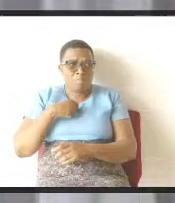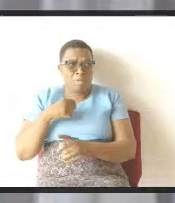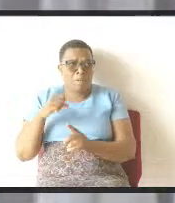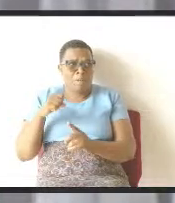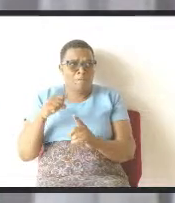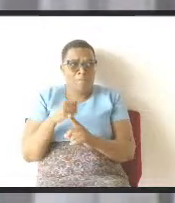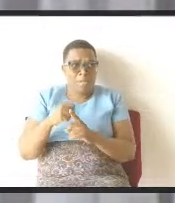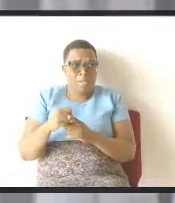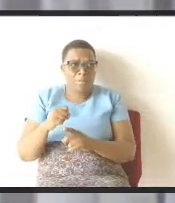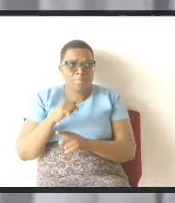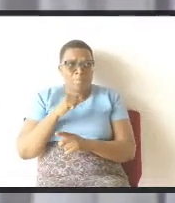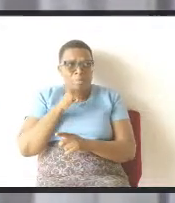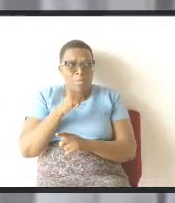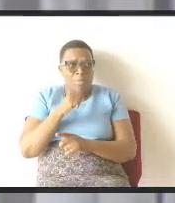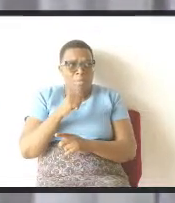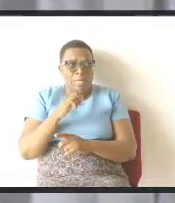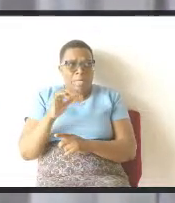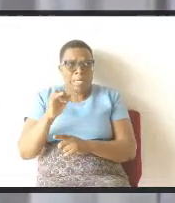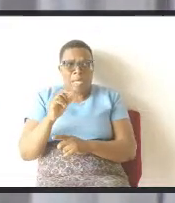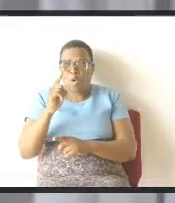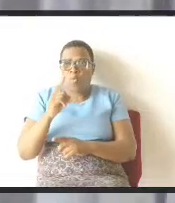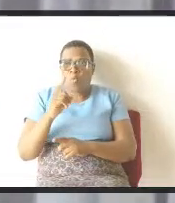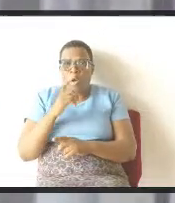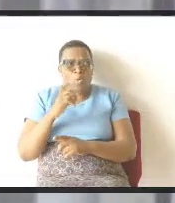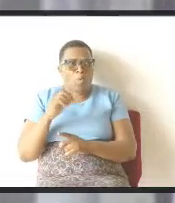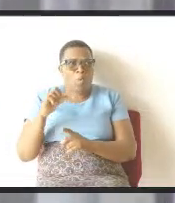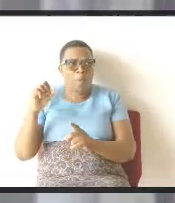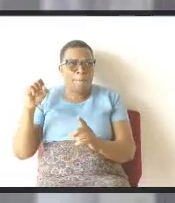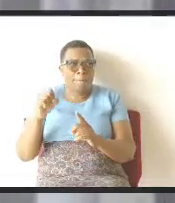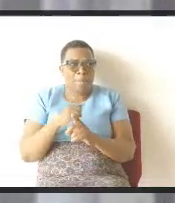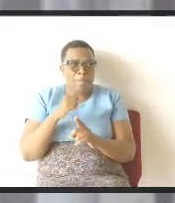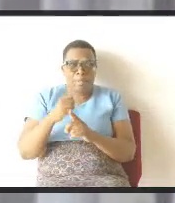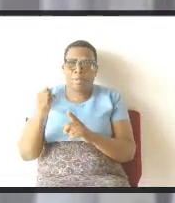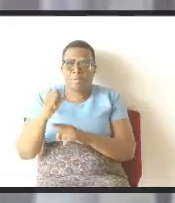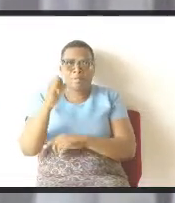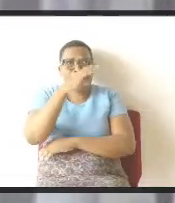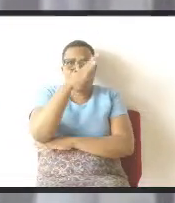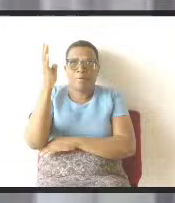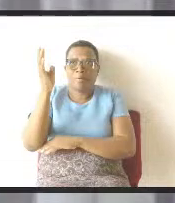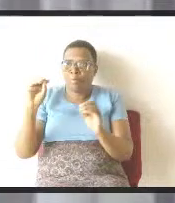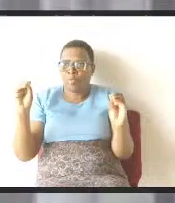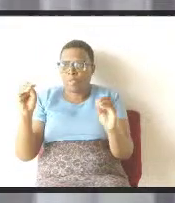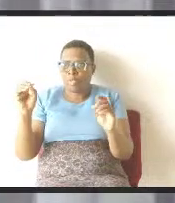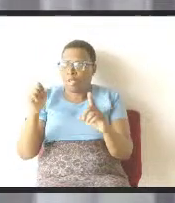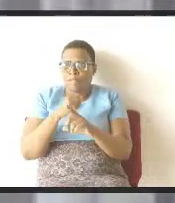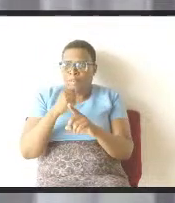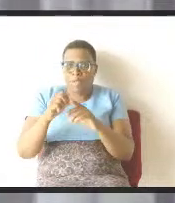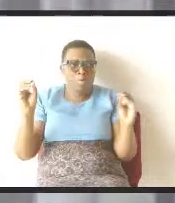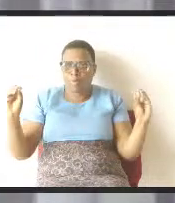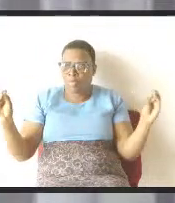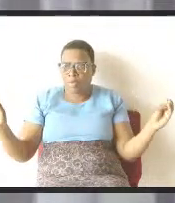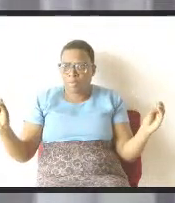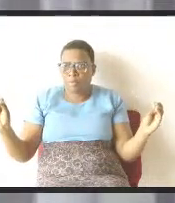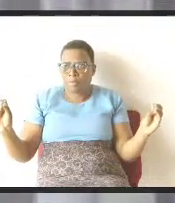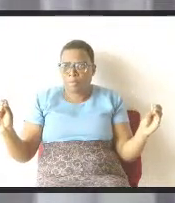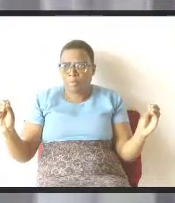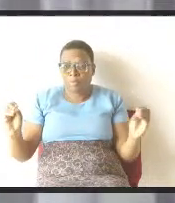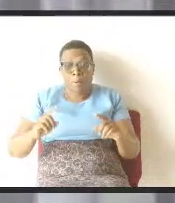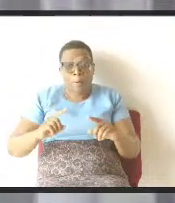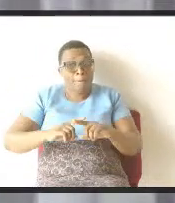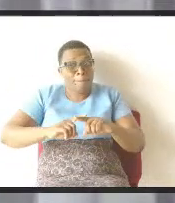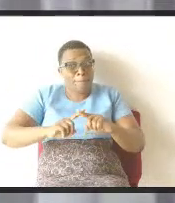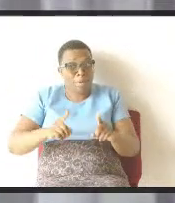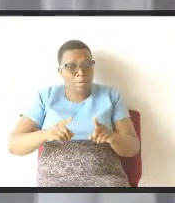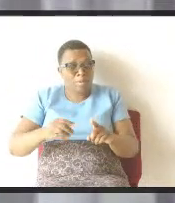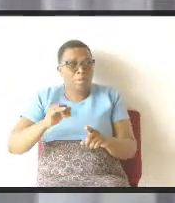not as one that beateth the air. And listen to what he says. But I discipline